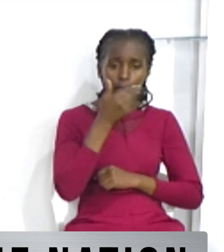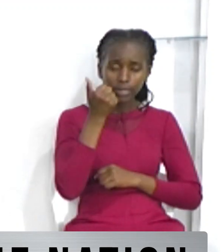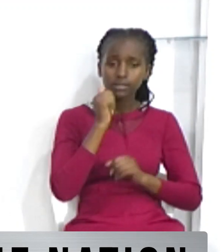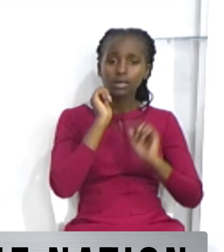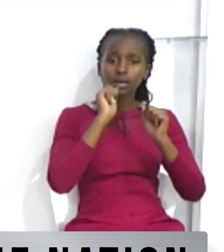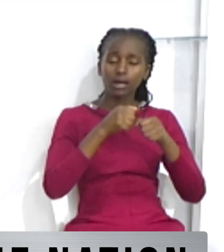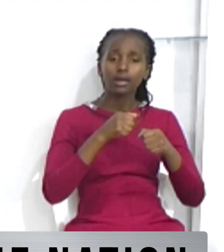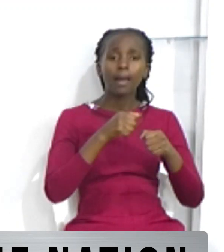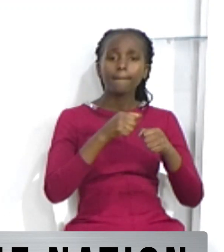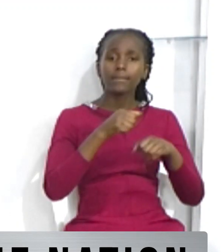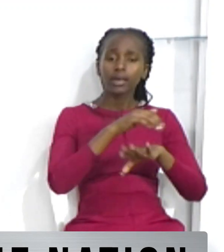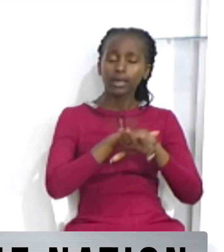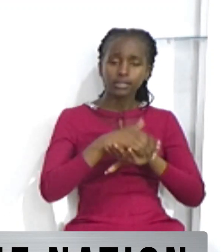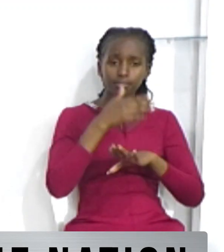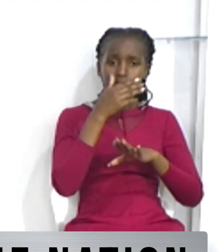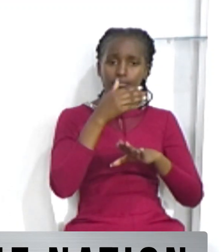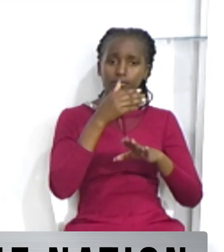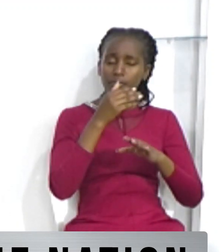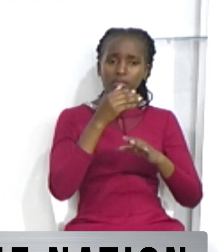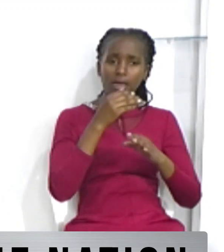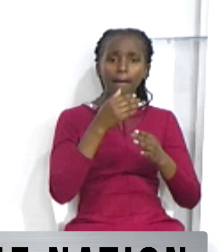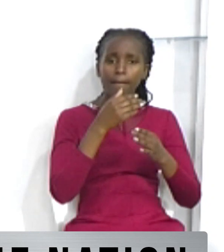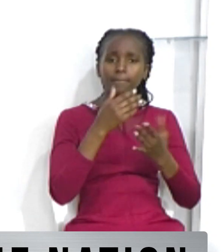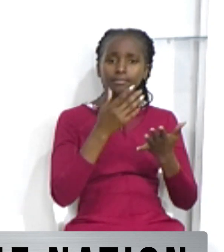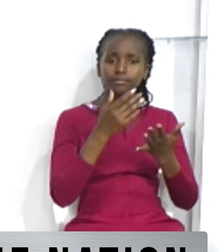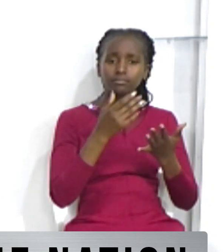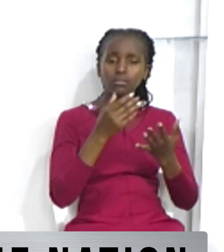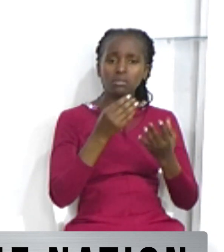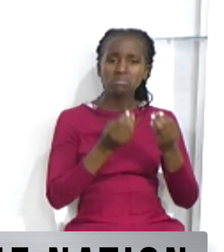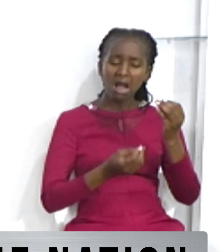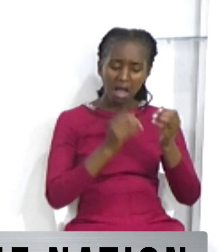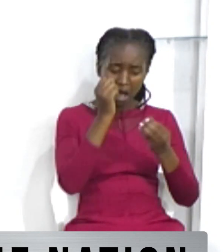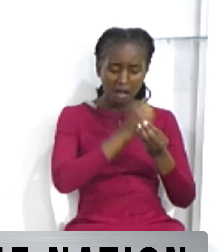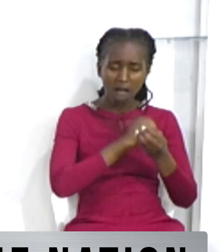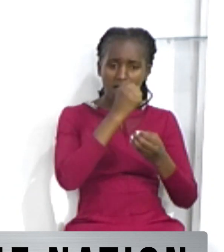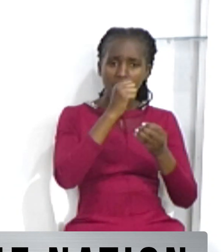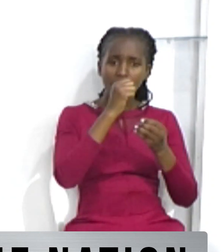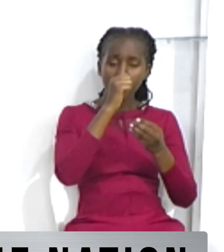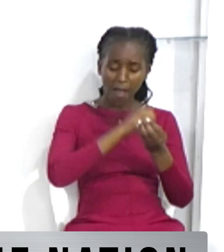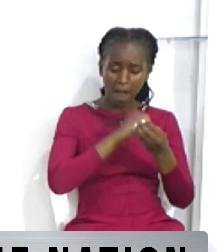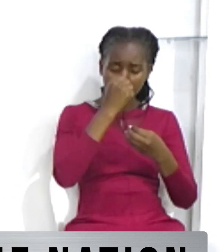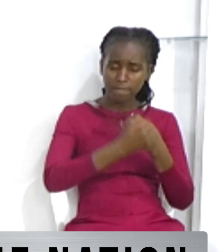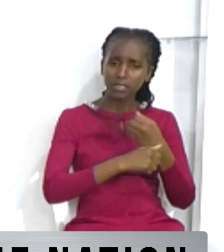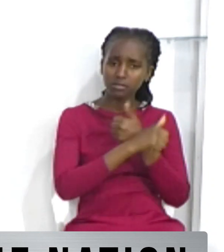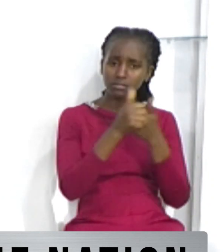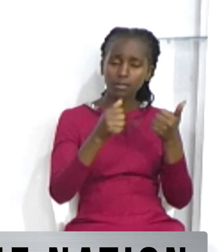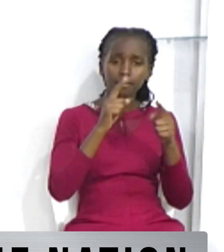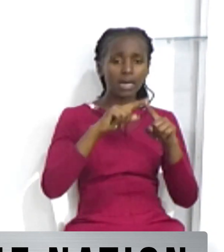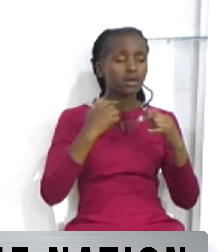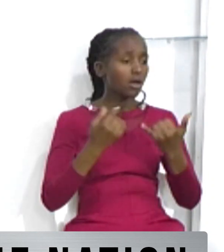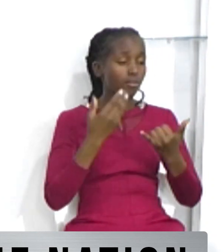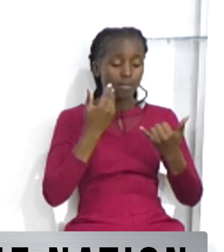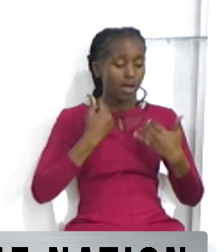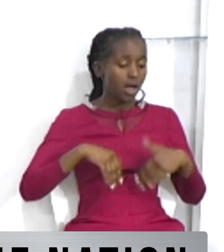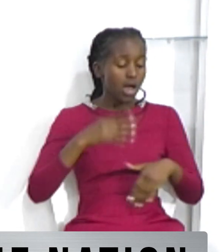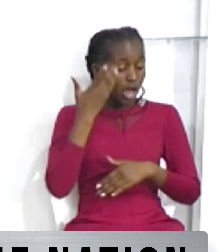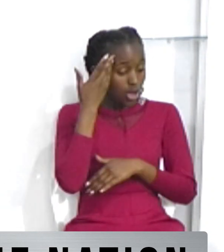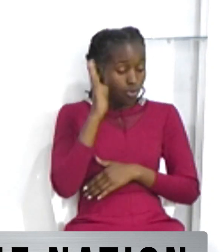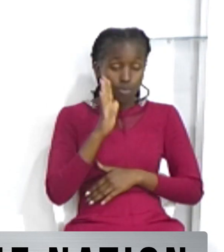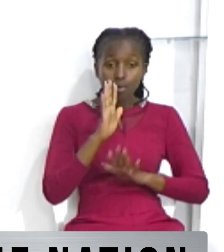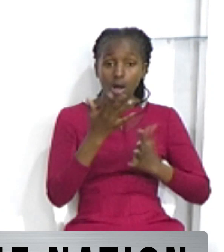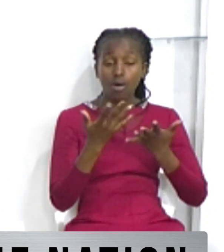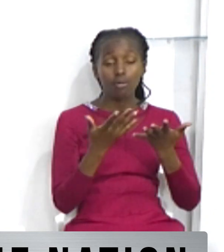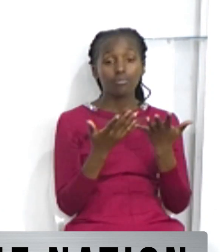can get yield from the land. But you see, I really don't know what the priorities